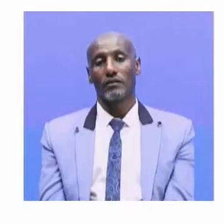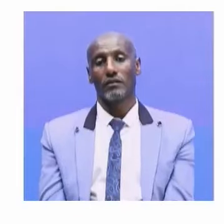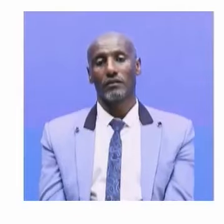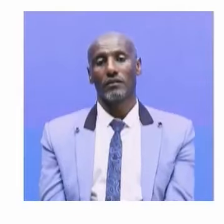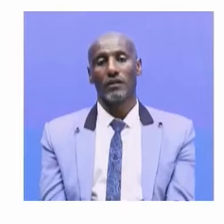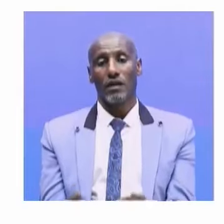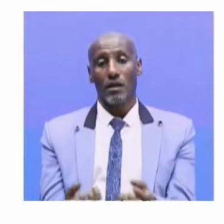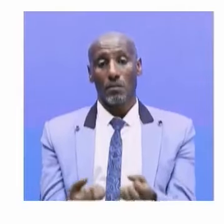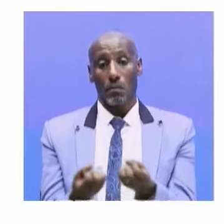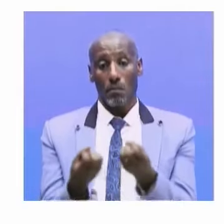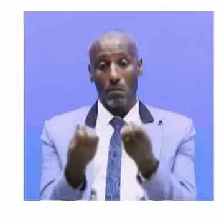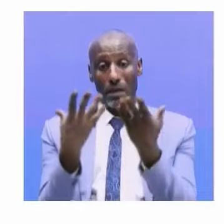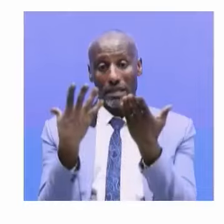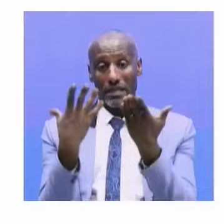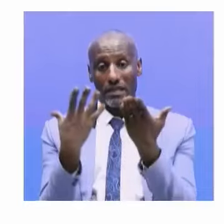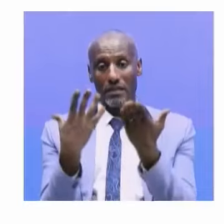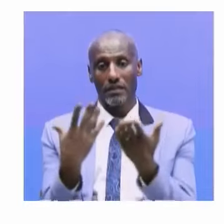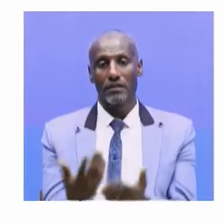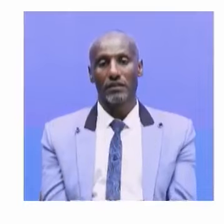many